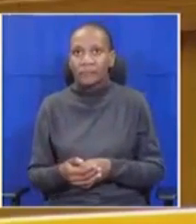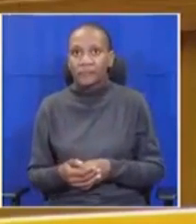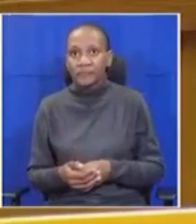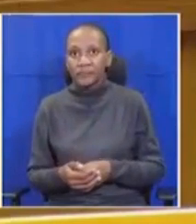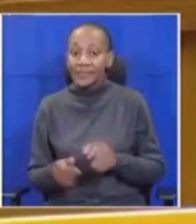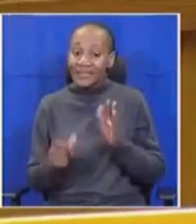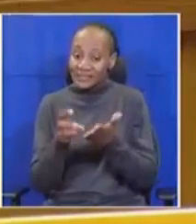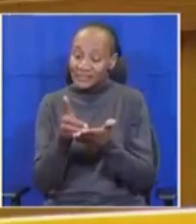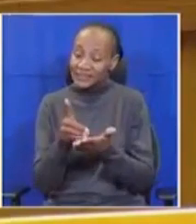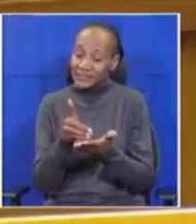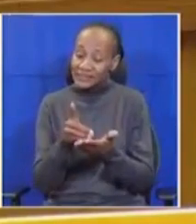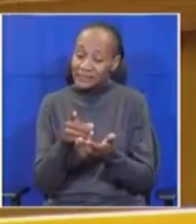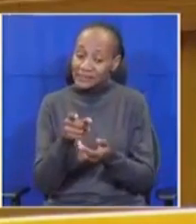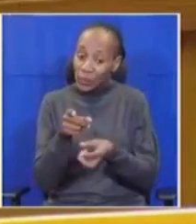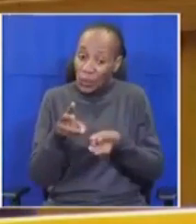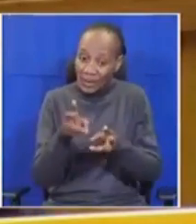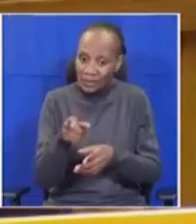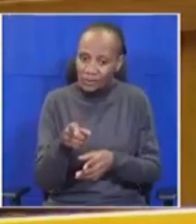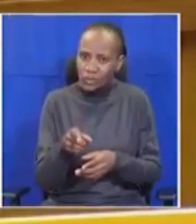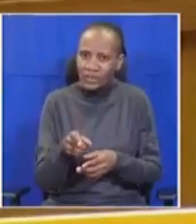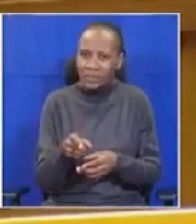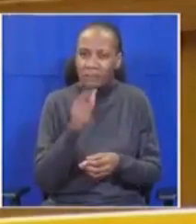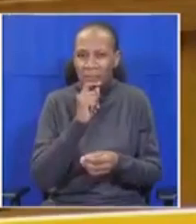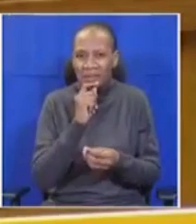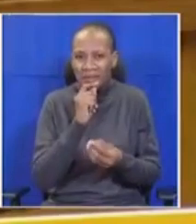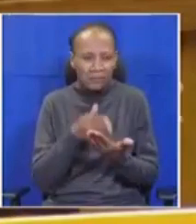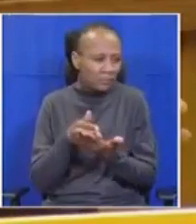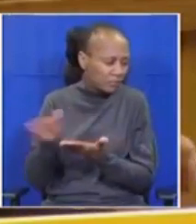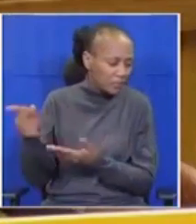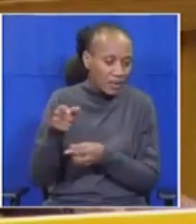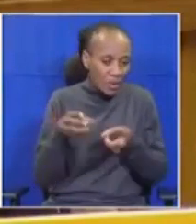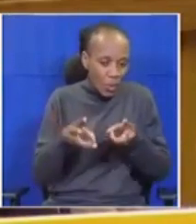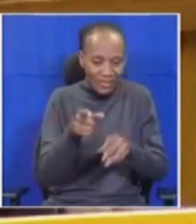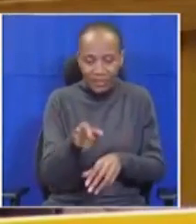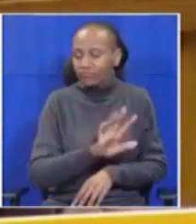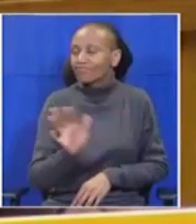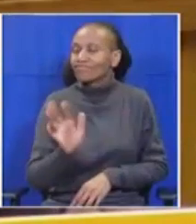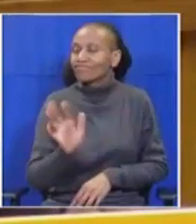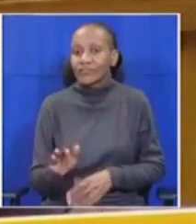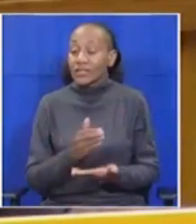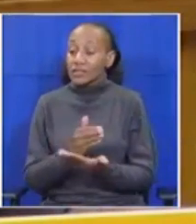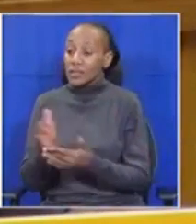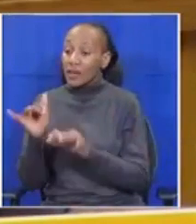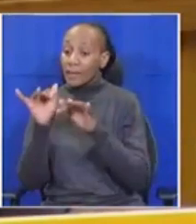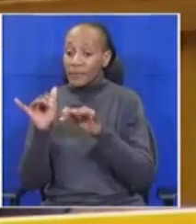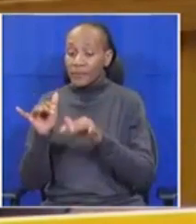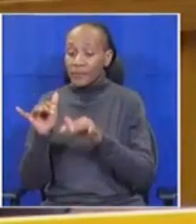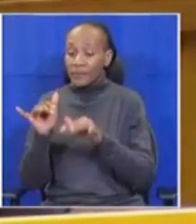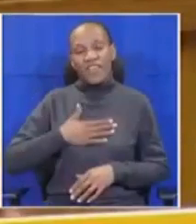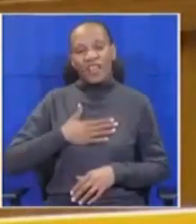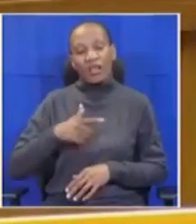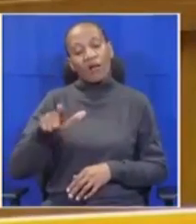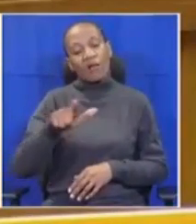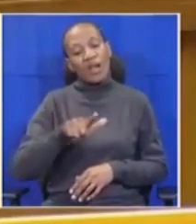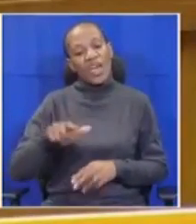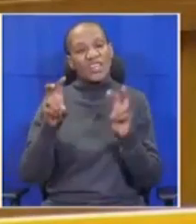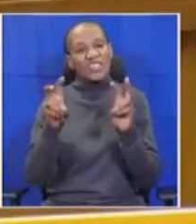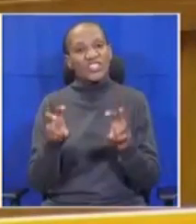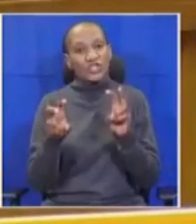is a demand that will never go away. For people who think that the issue of land in